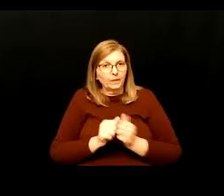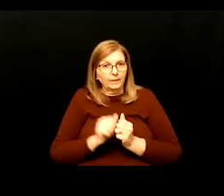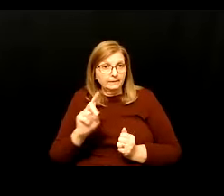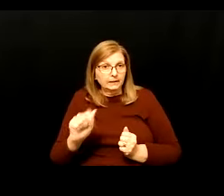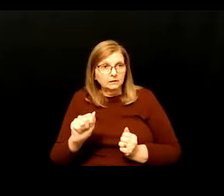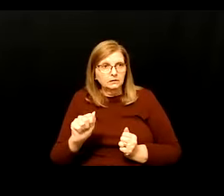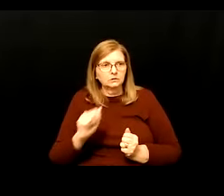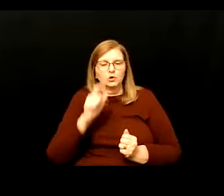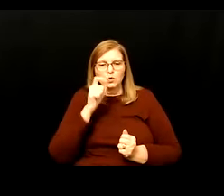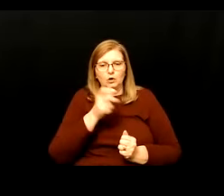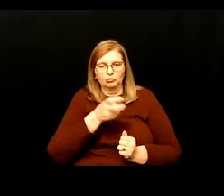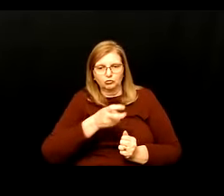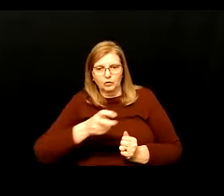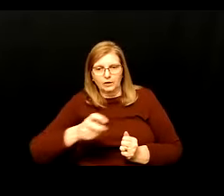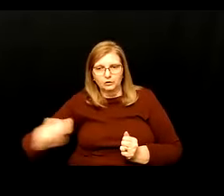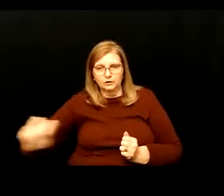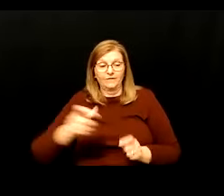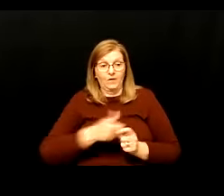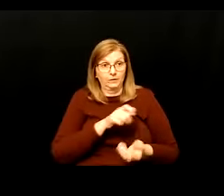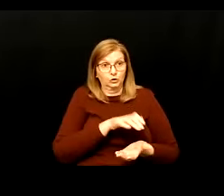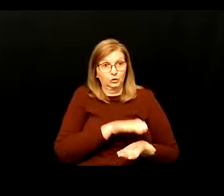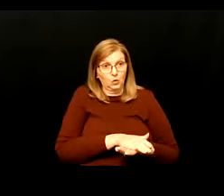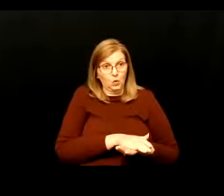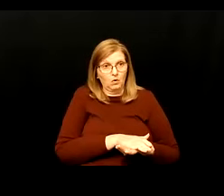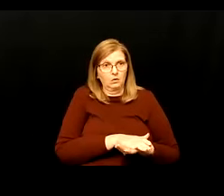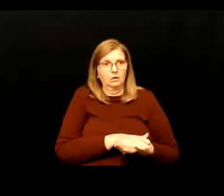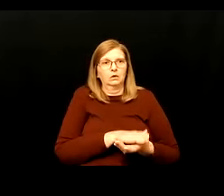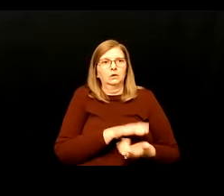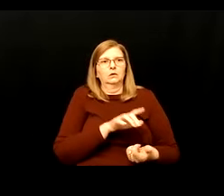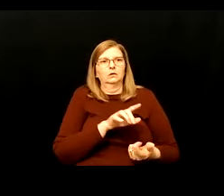who are transitioning from that school to post-secondary